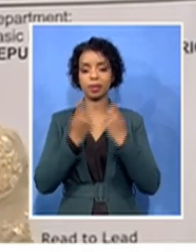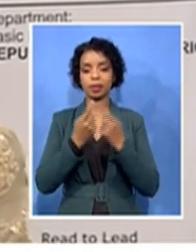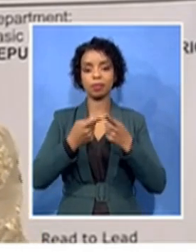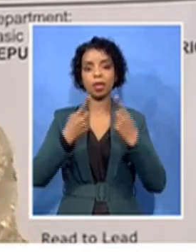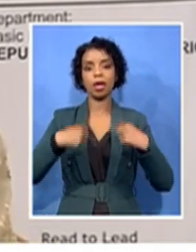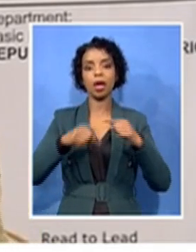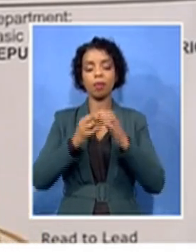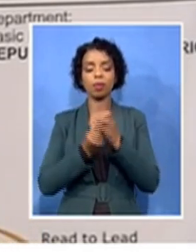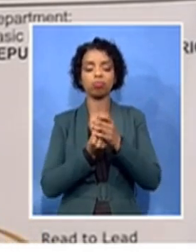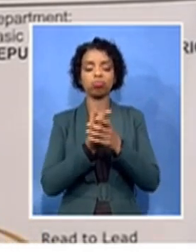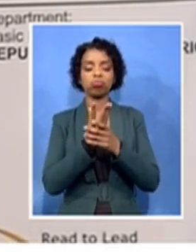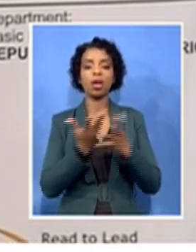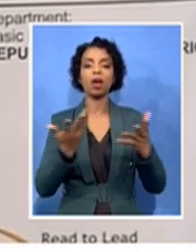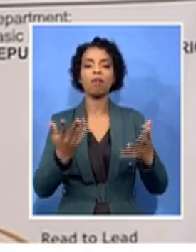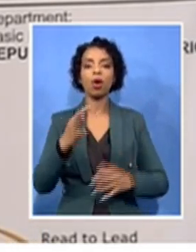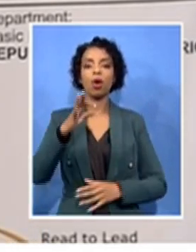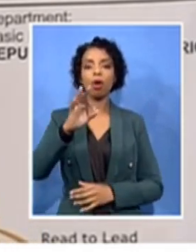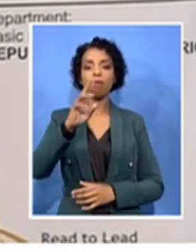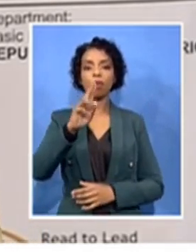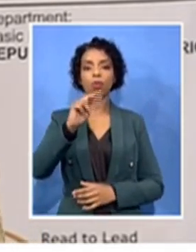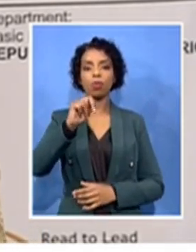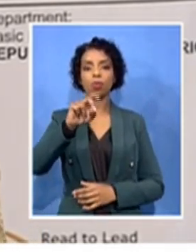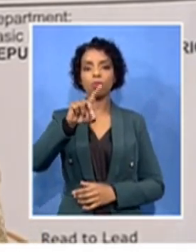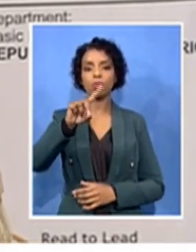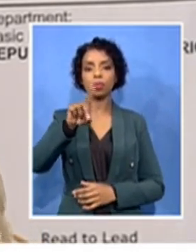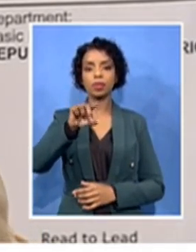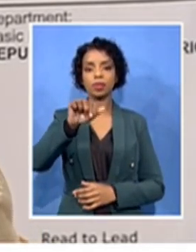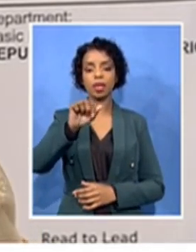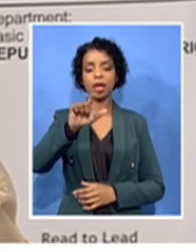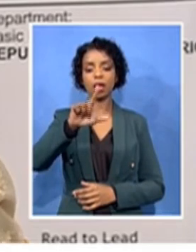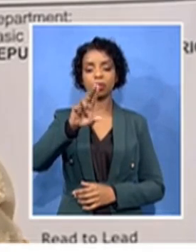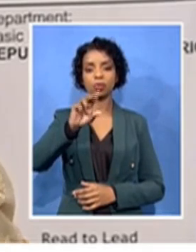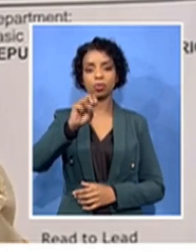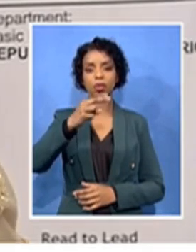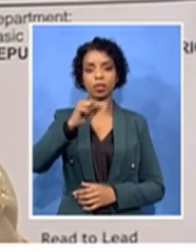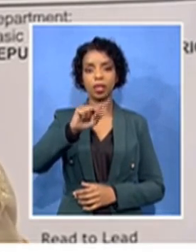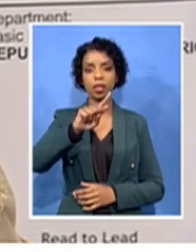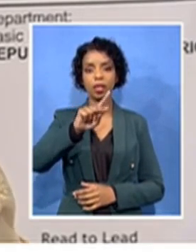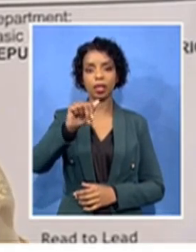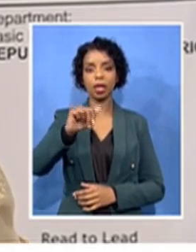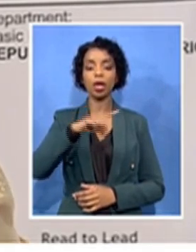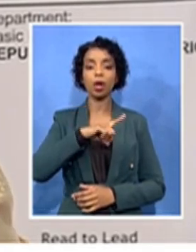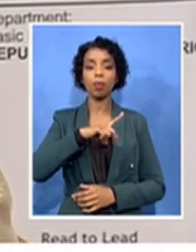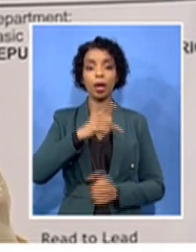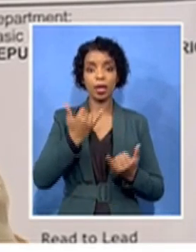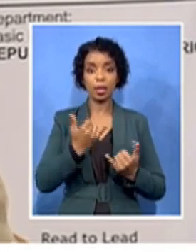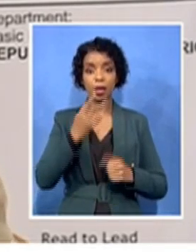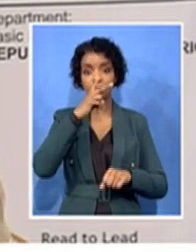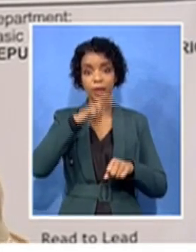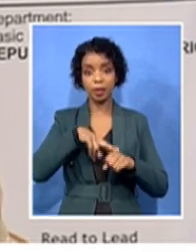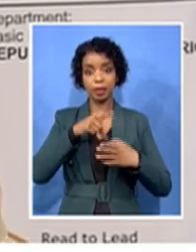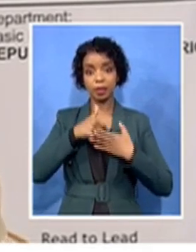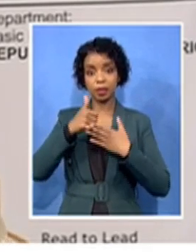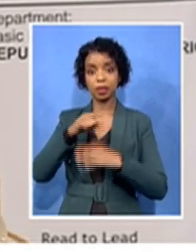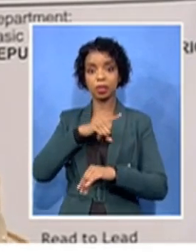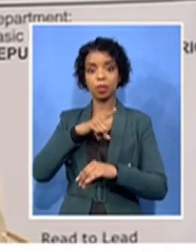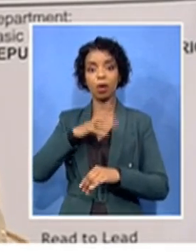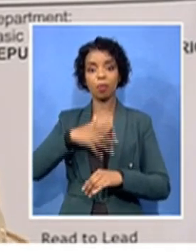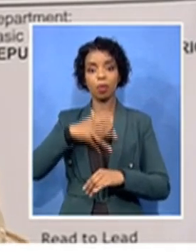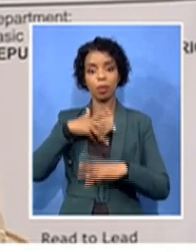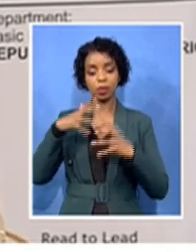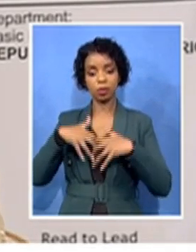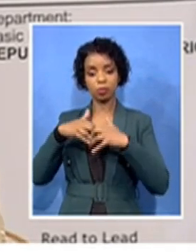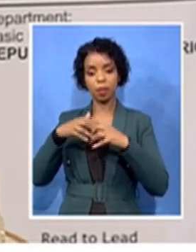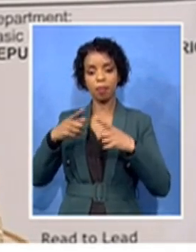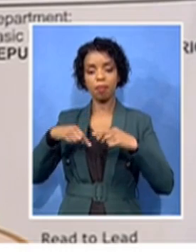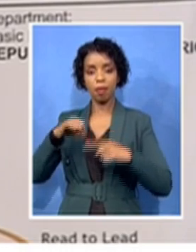has assisted us a lot in ensuring that we grow our own timber and we are able to produce the teachers that we want.